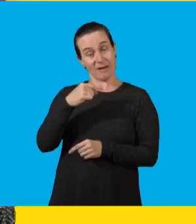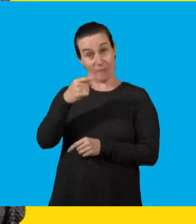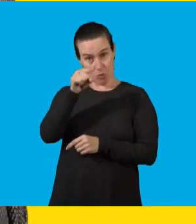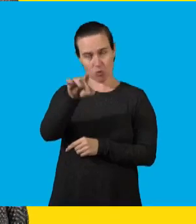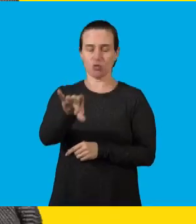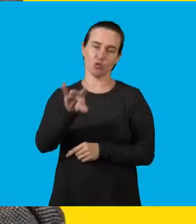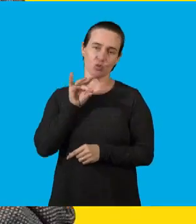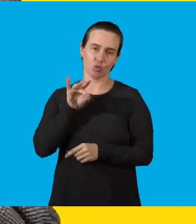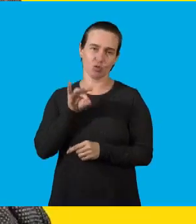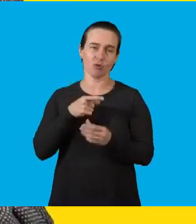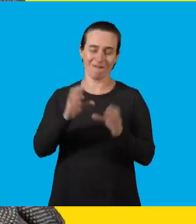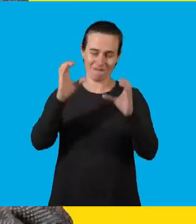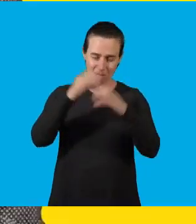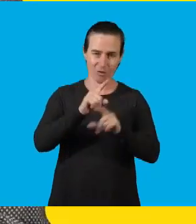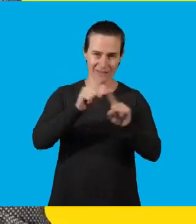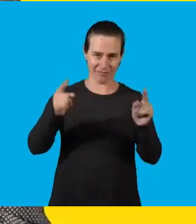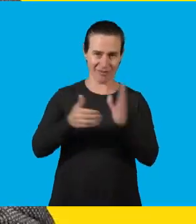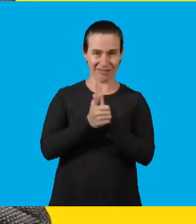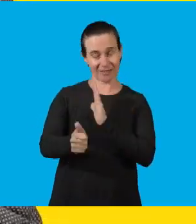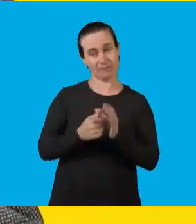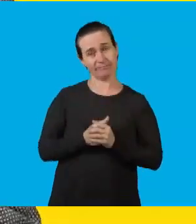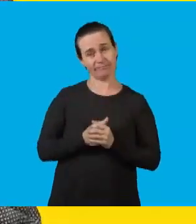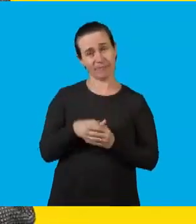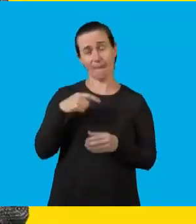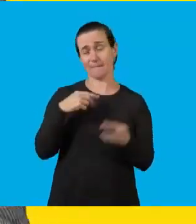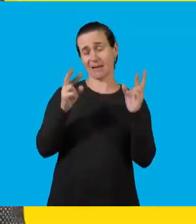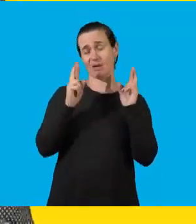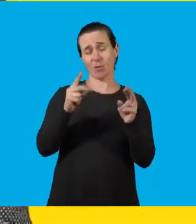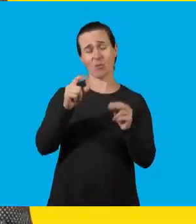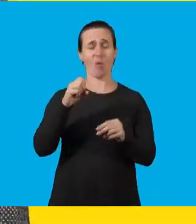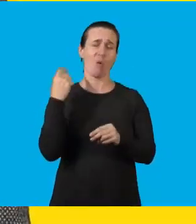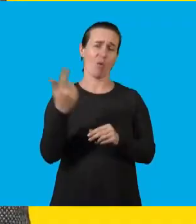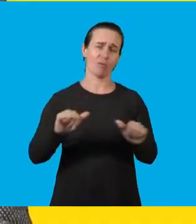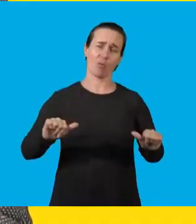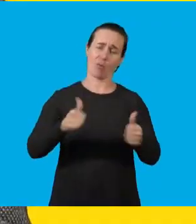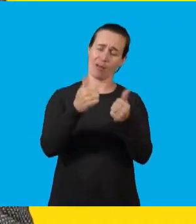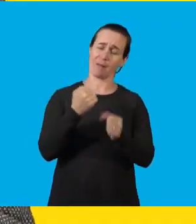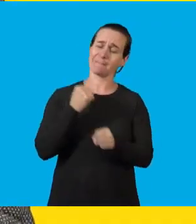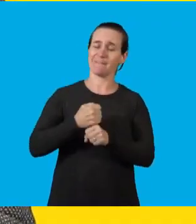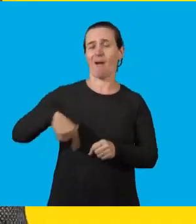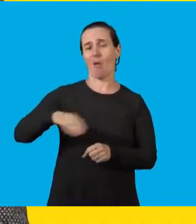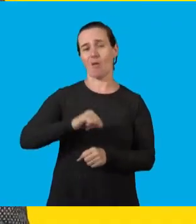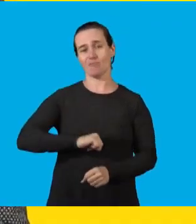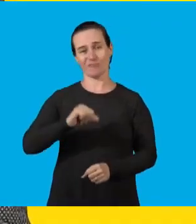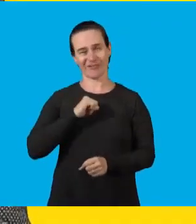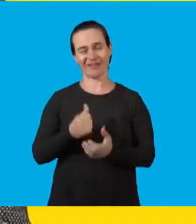you, targeting different skills. I hope you will all do well and make us all